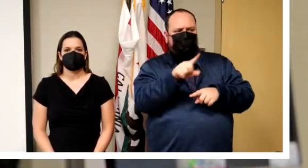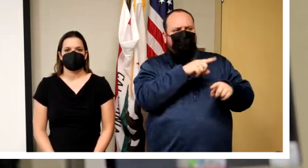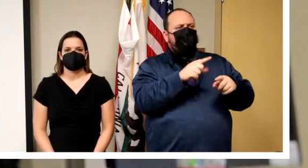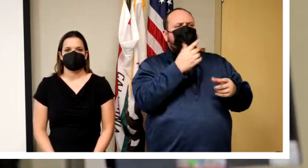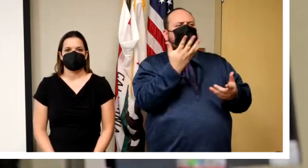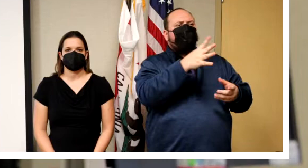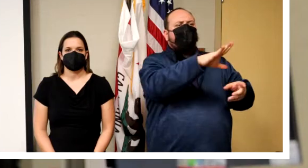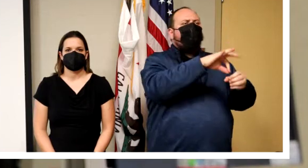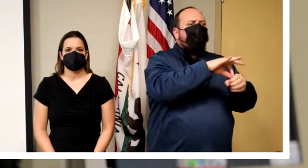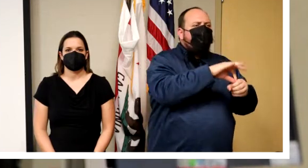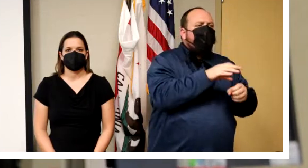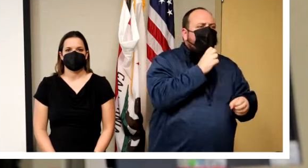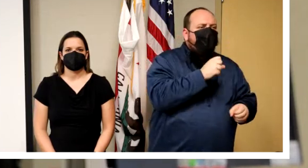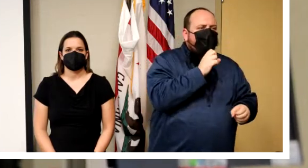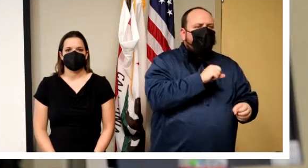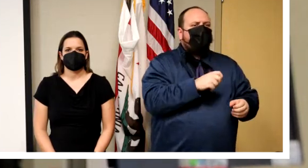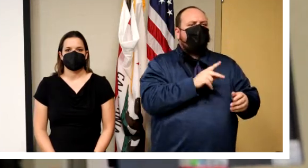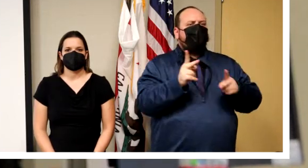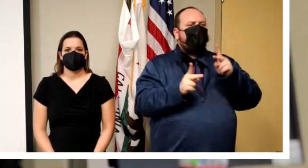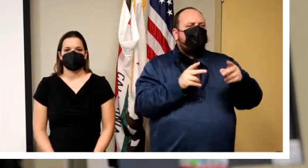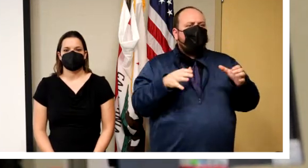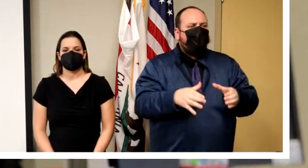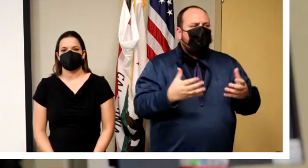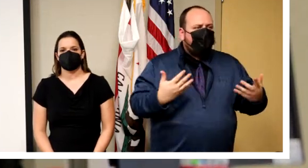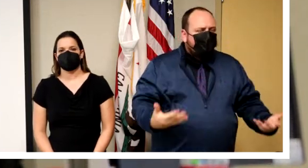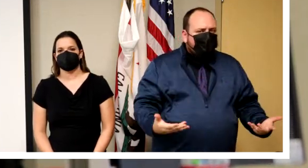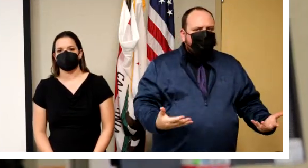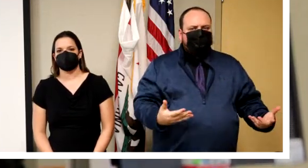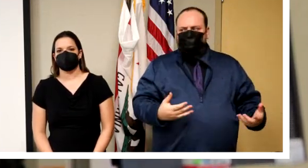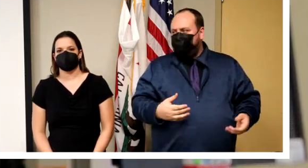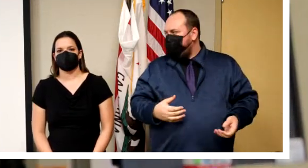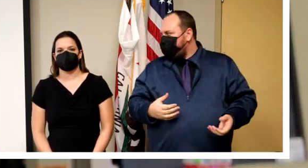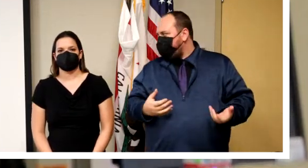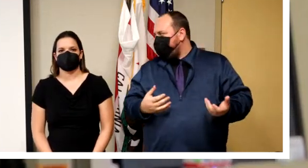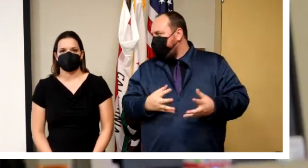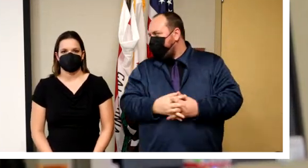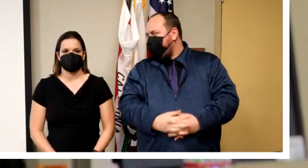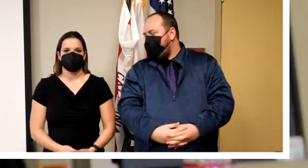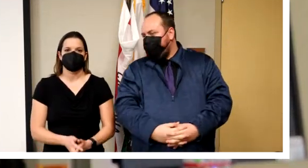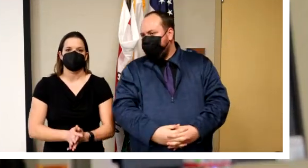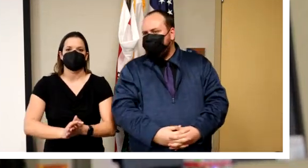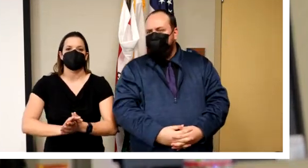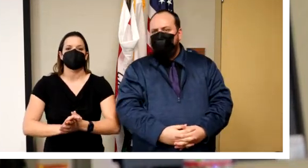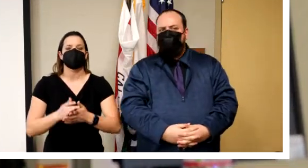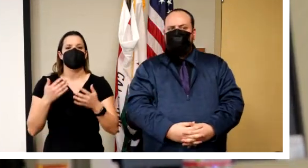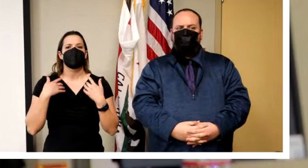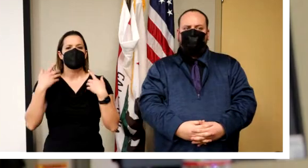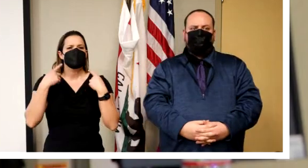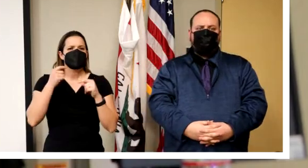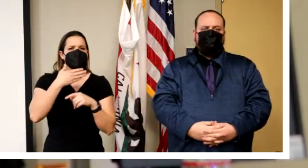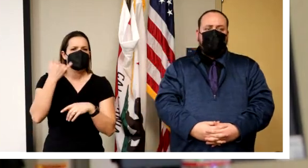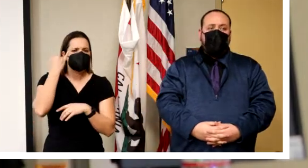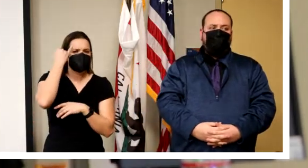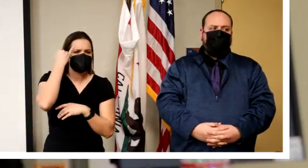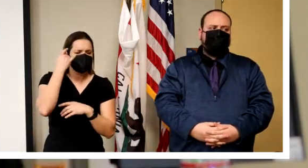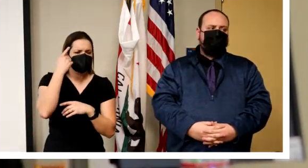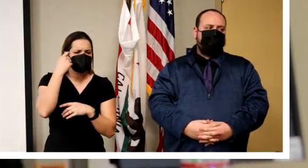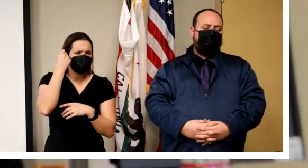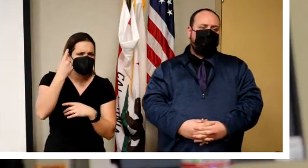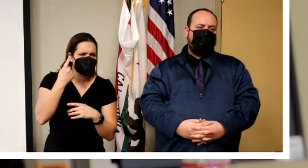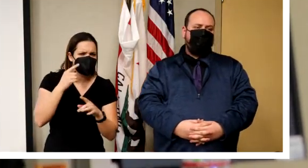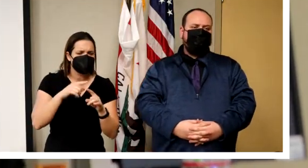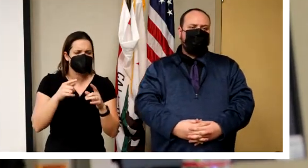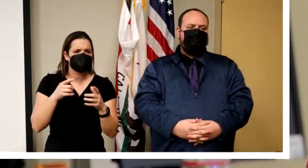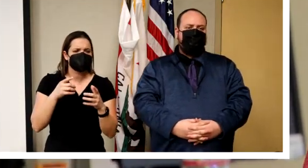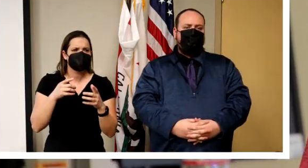age population. So does that answer your question? Close? I'm trying. I'm trying to better understand, but